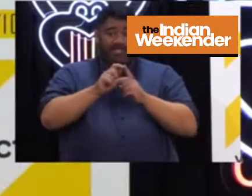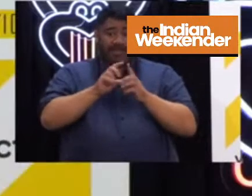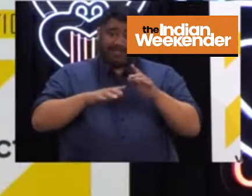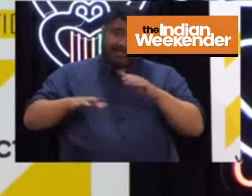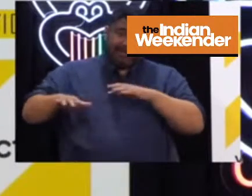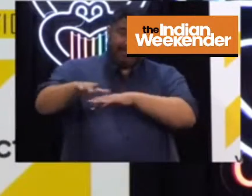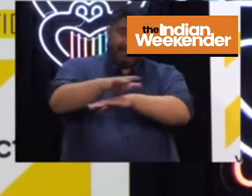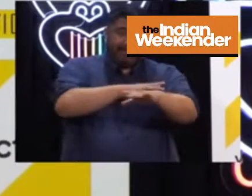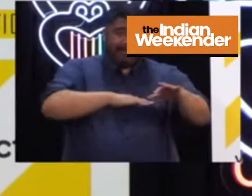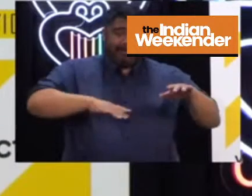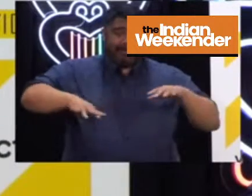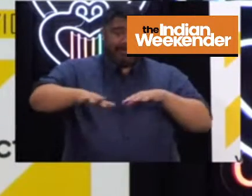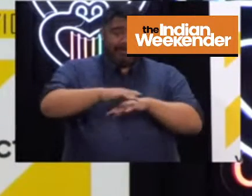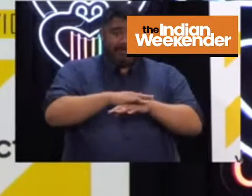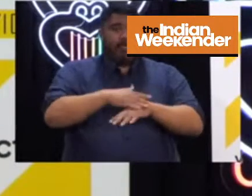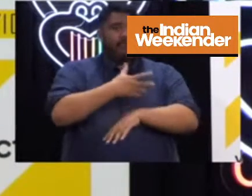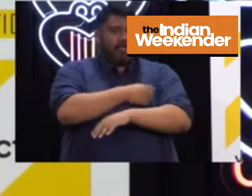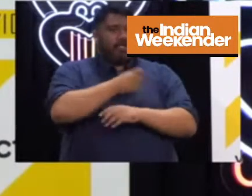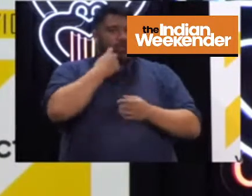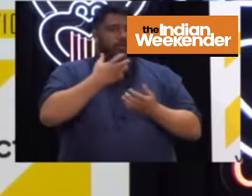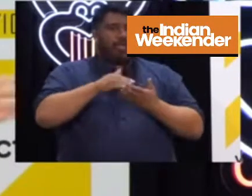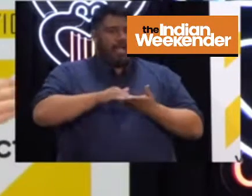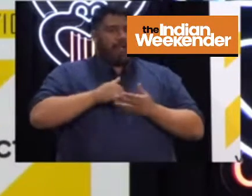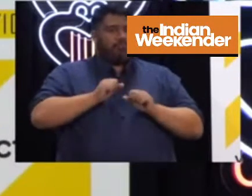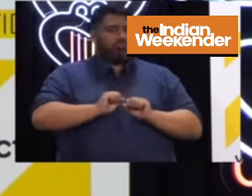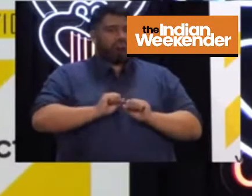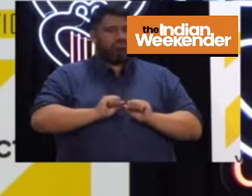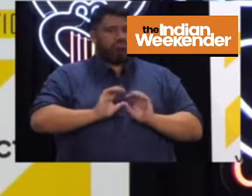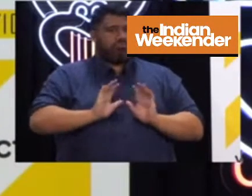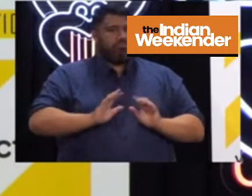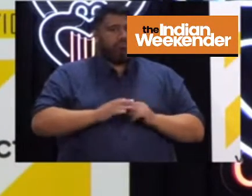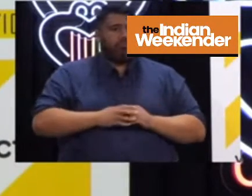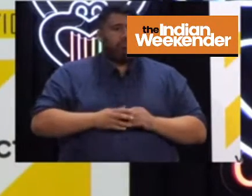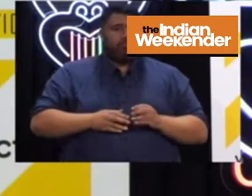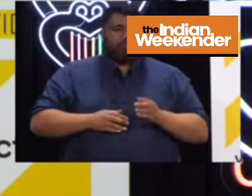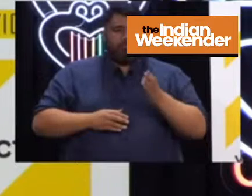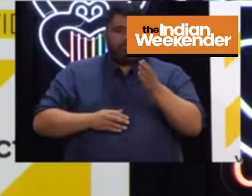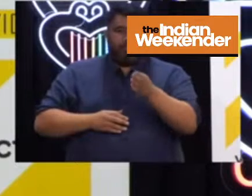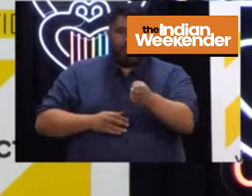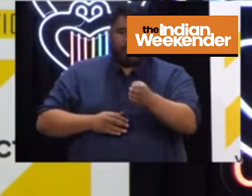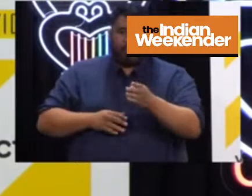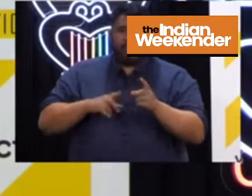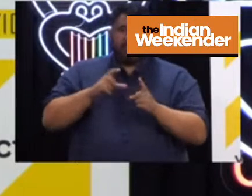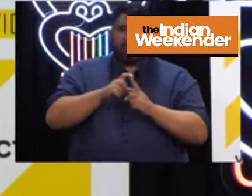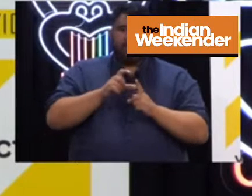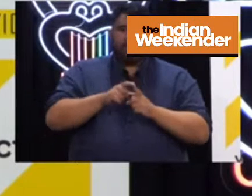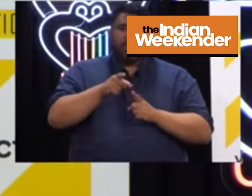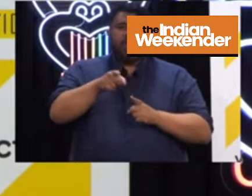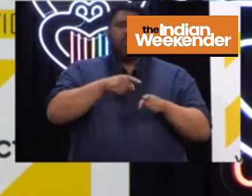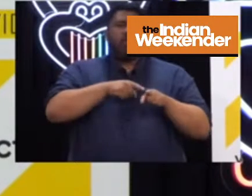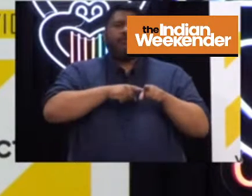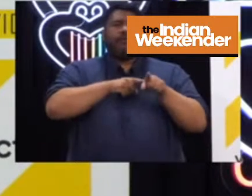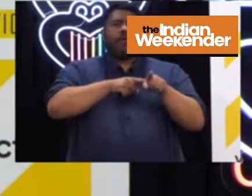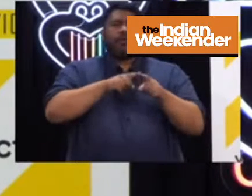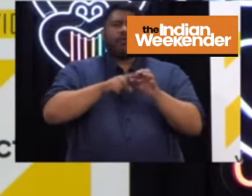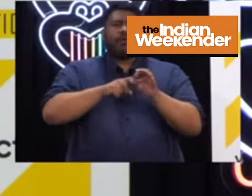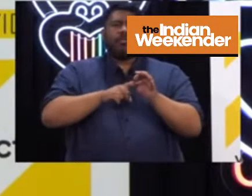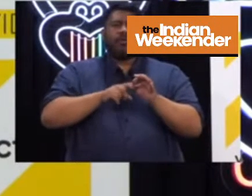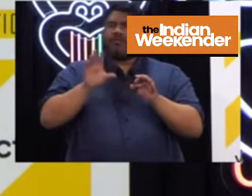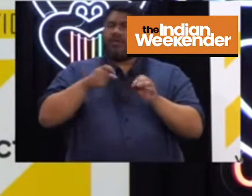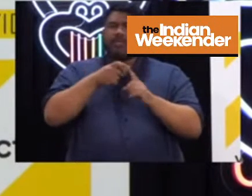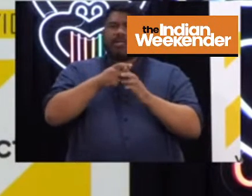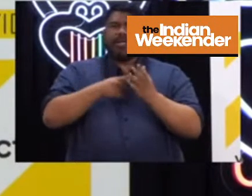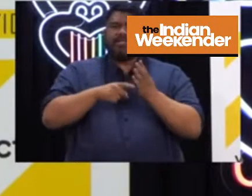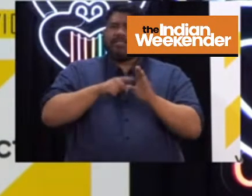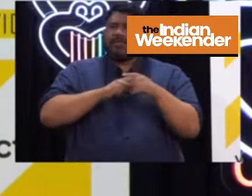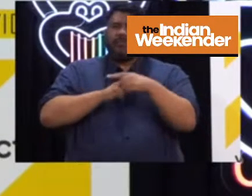fully vaccinated people are hospitalised, for instance. I just wanted to... yeah. Oh, sorry, Derek. Sorry. Follow on from Katie's question about the treatment of COVID